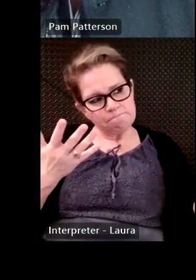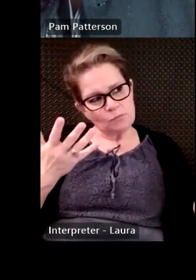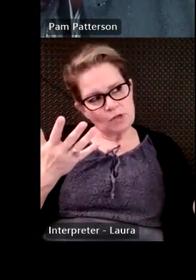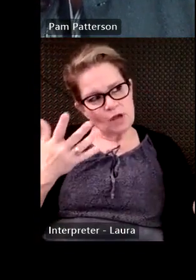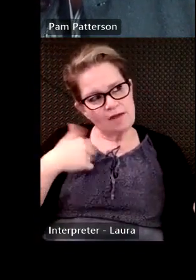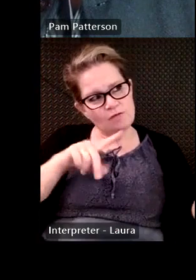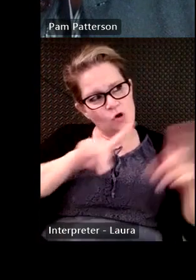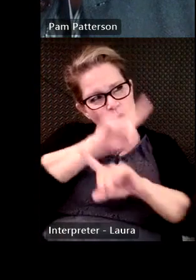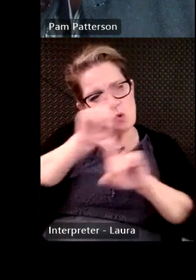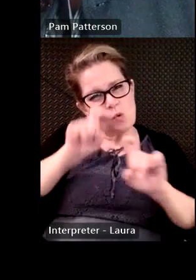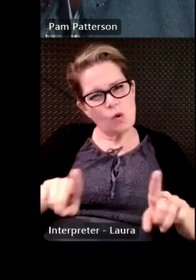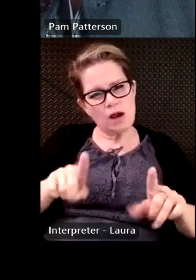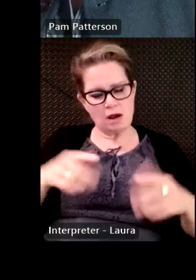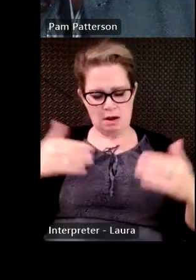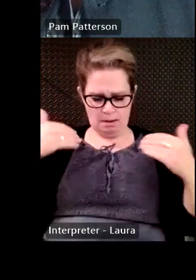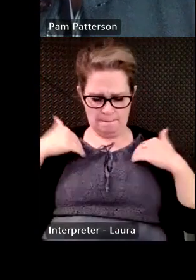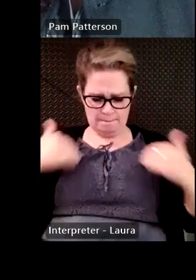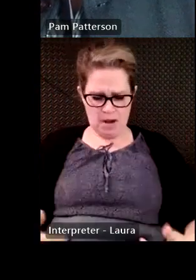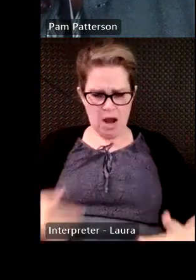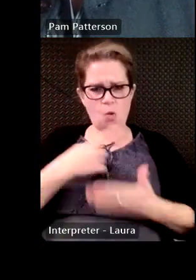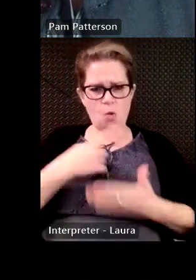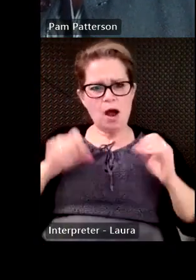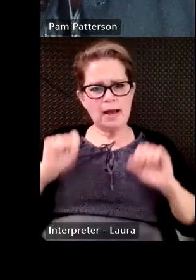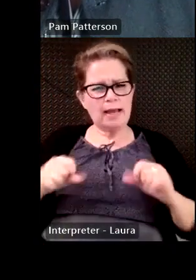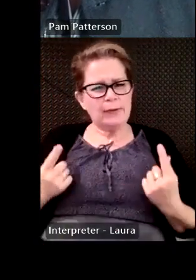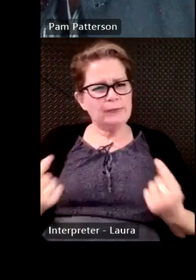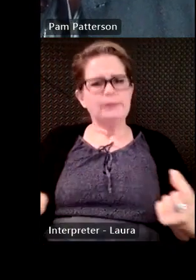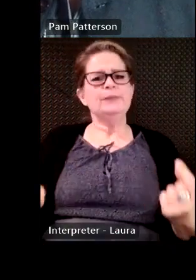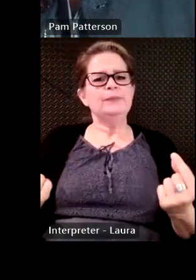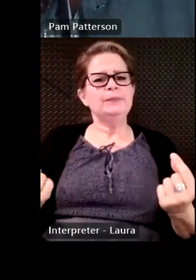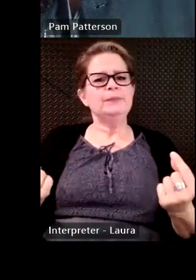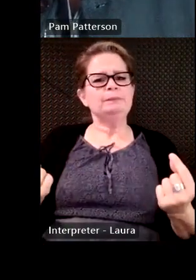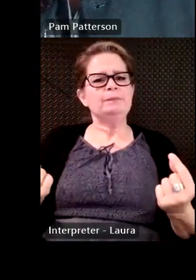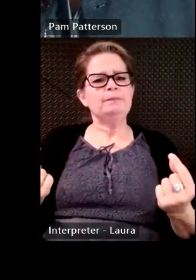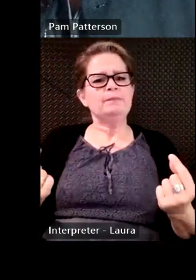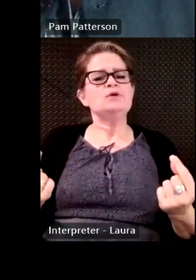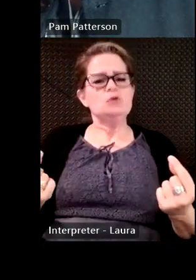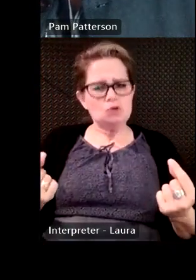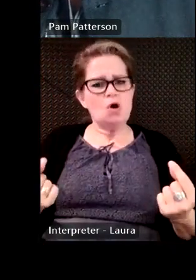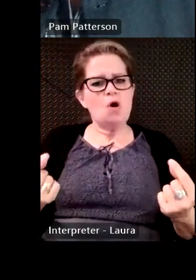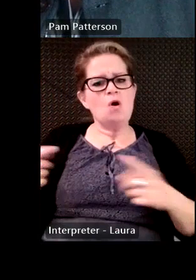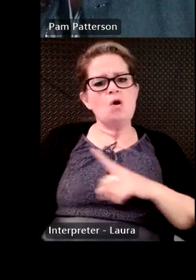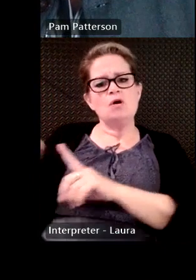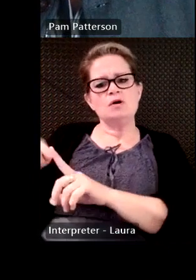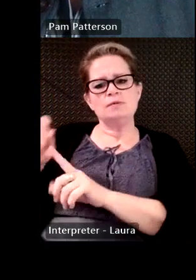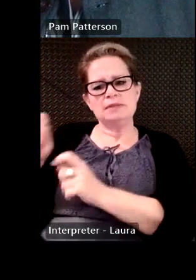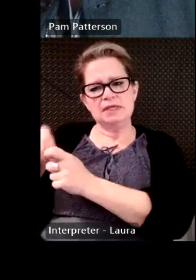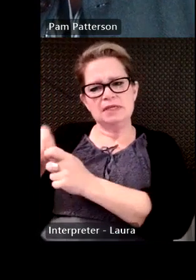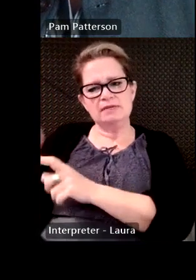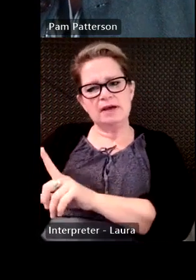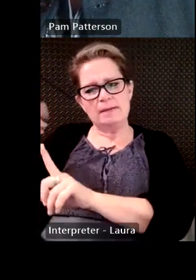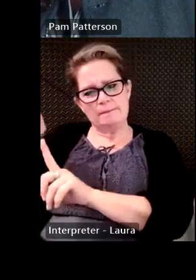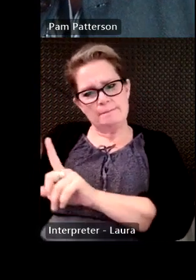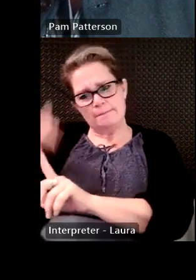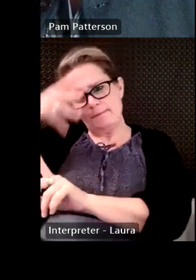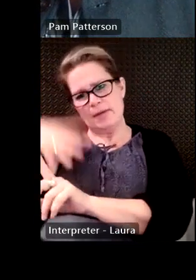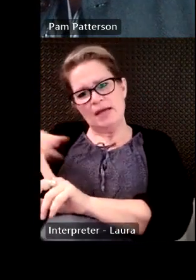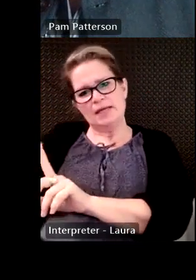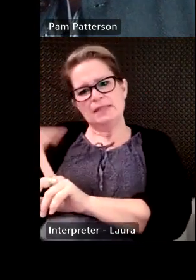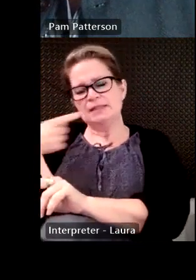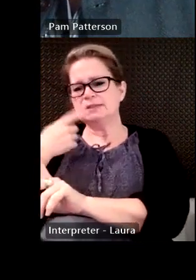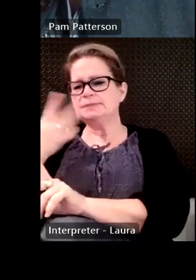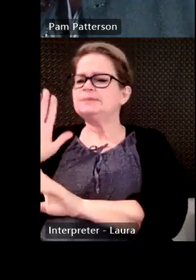notes David Heinziger-Nixon, is incomplete. A better question, he states, in reflecting on the possibilities for disability studies